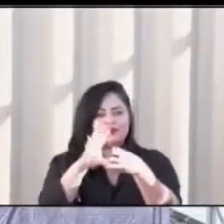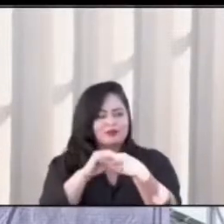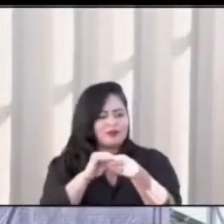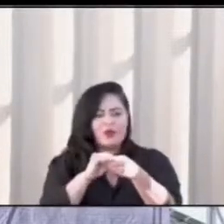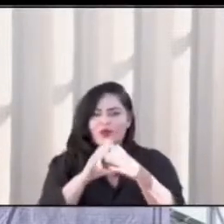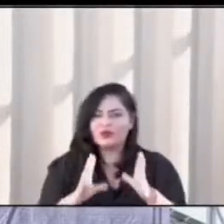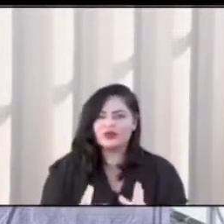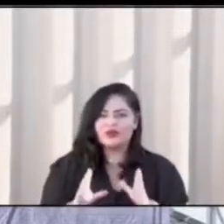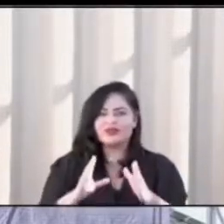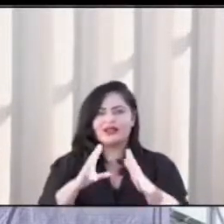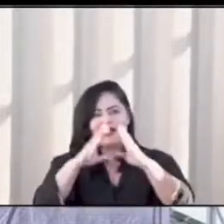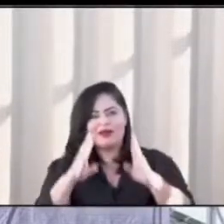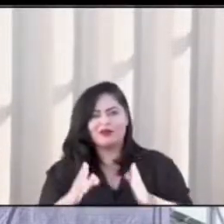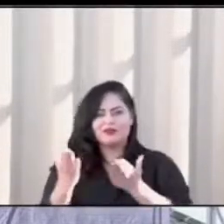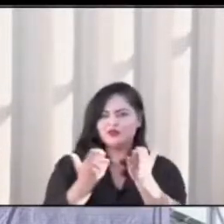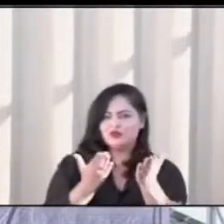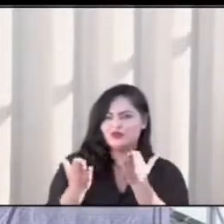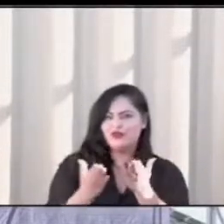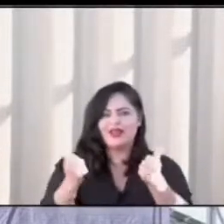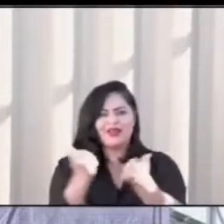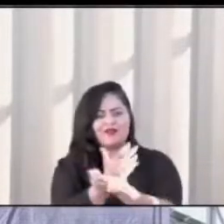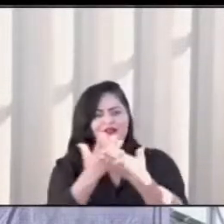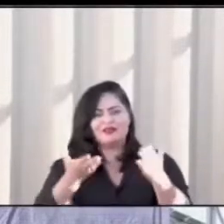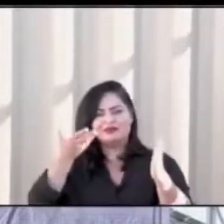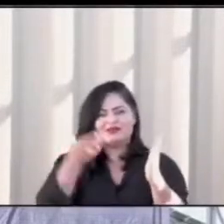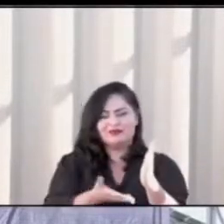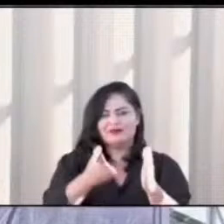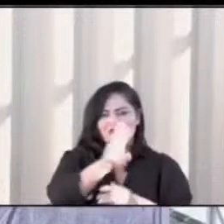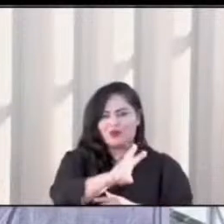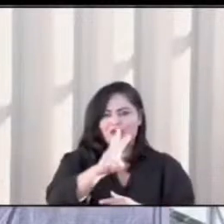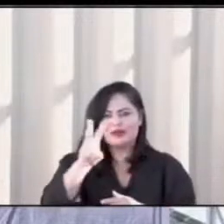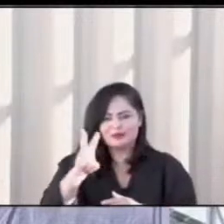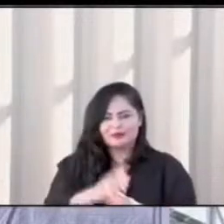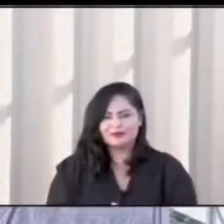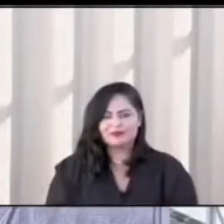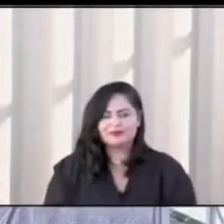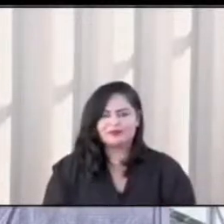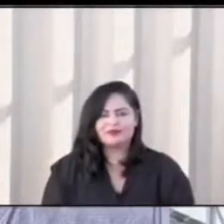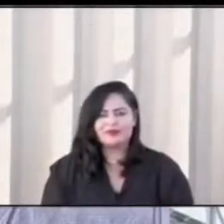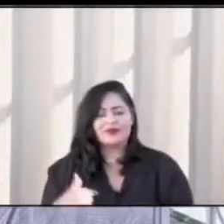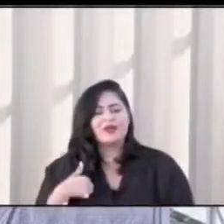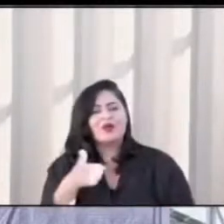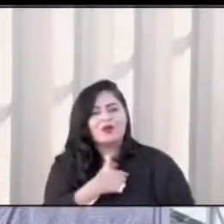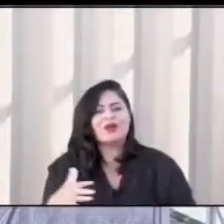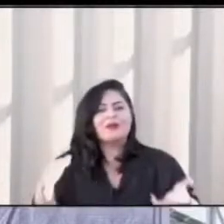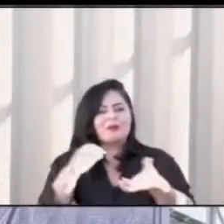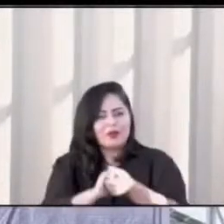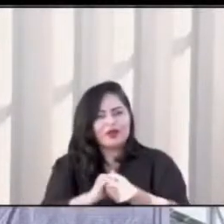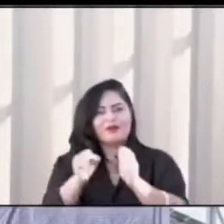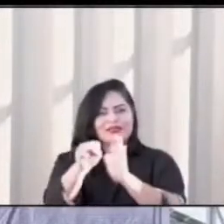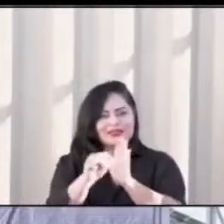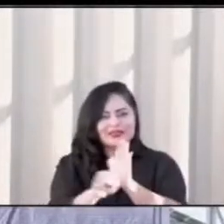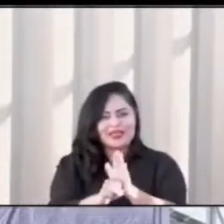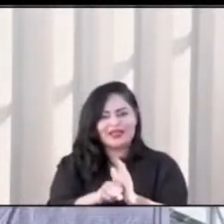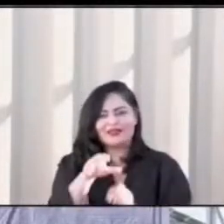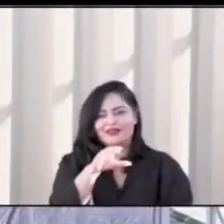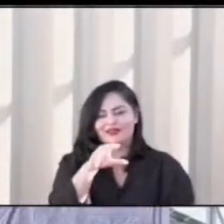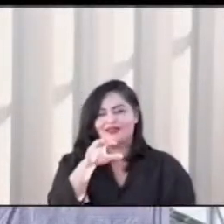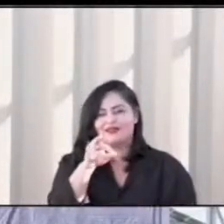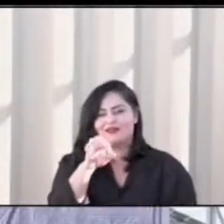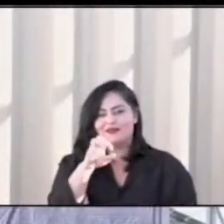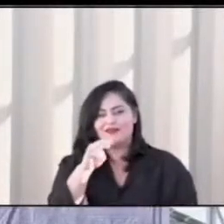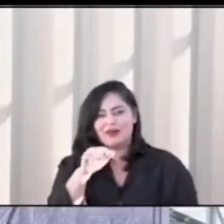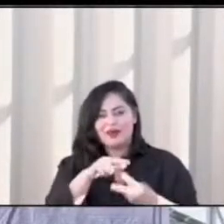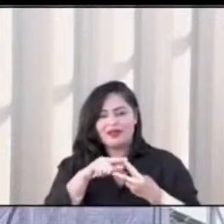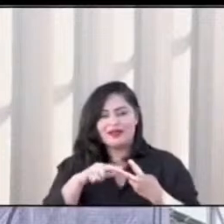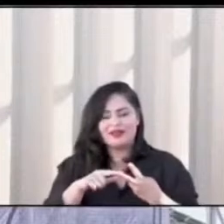housing service can be found there as well. The City of Los Angeles is partnering with the state and FEMA to provide a